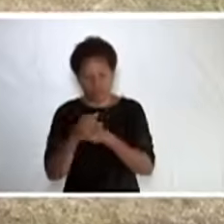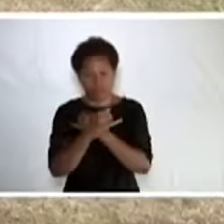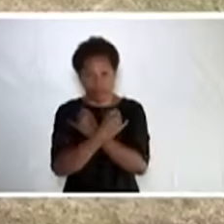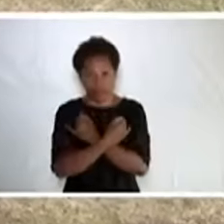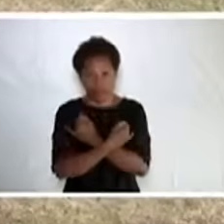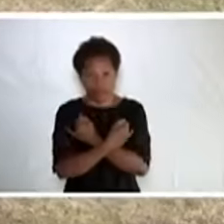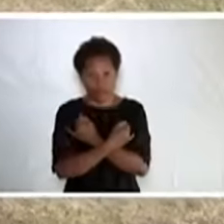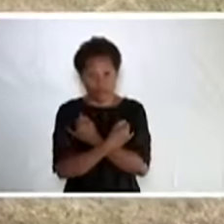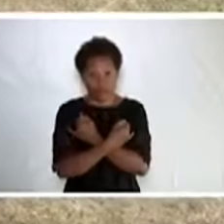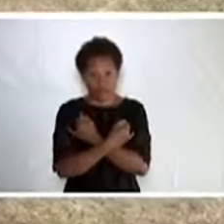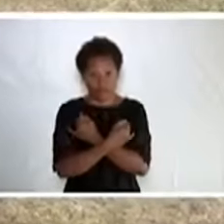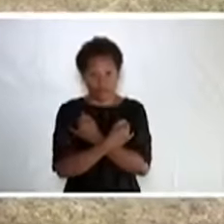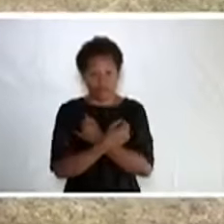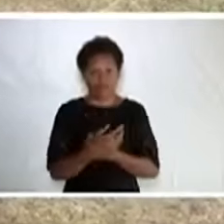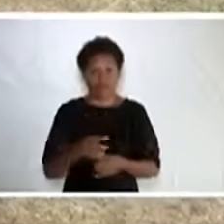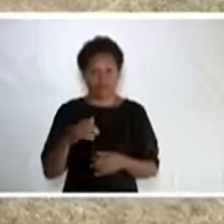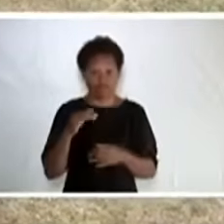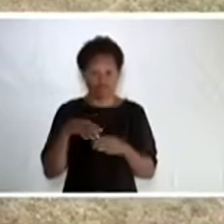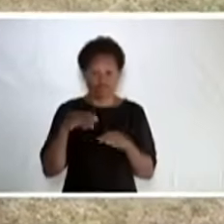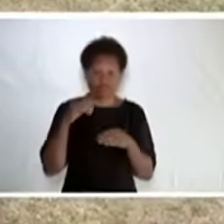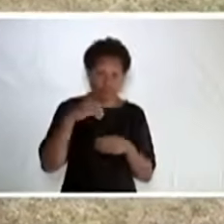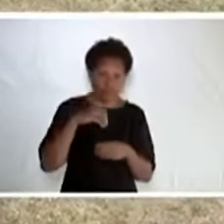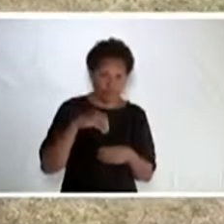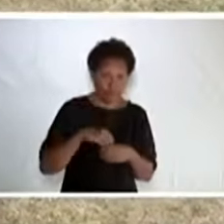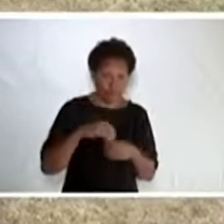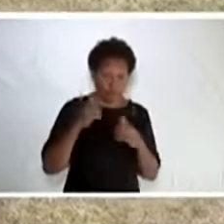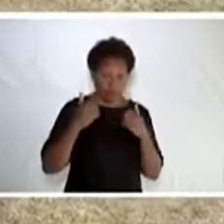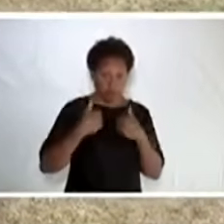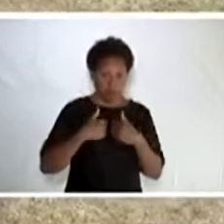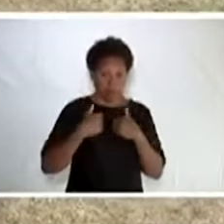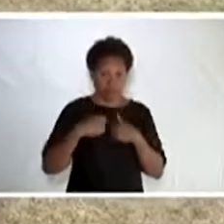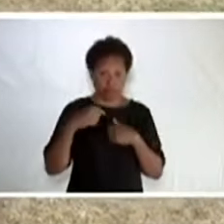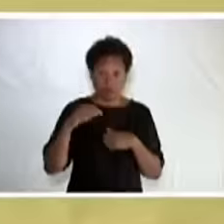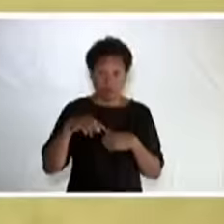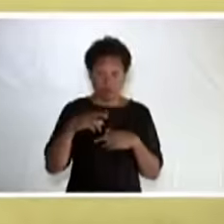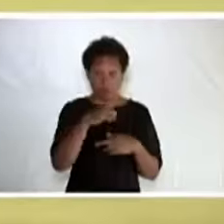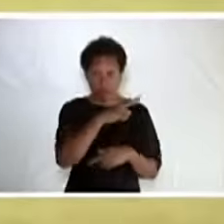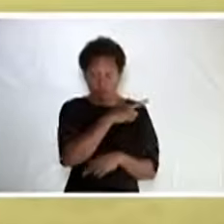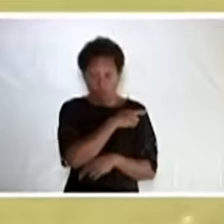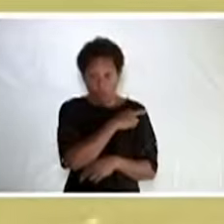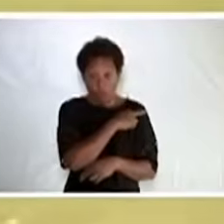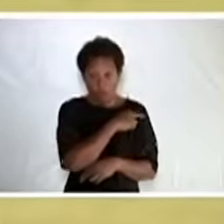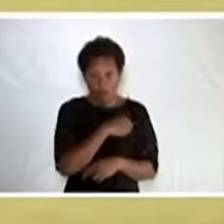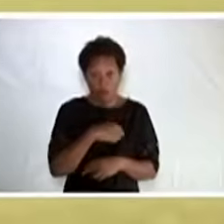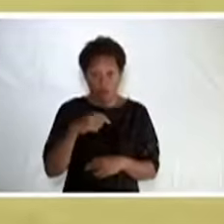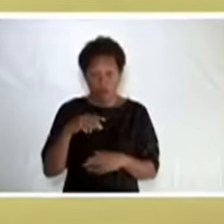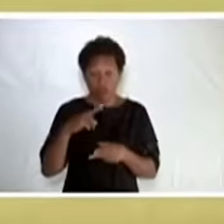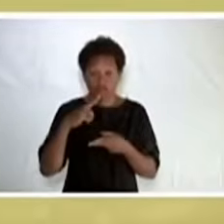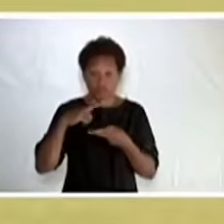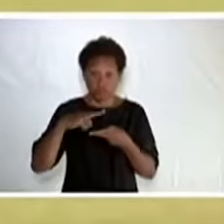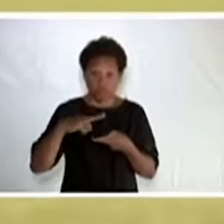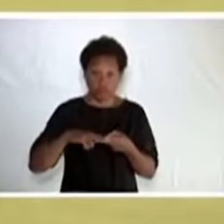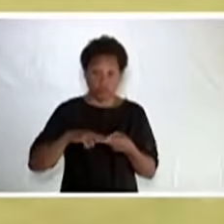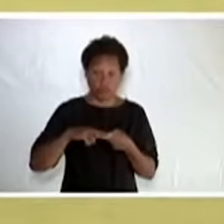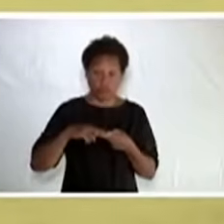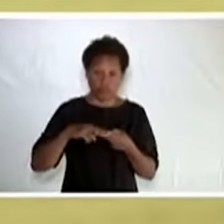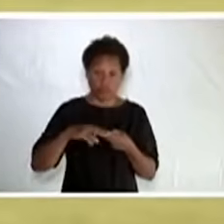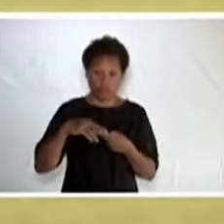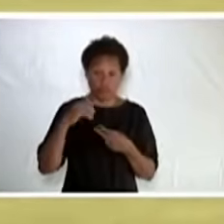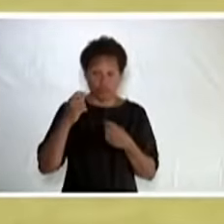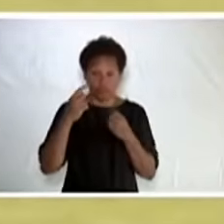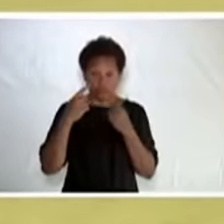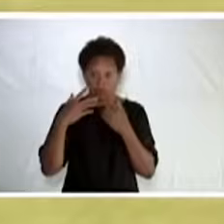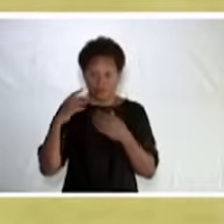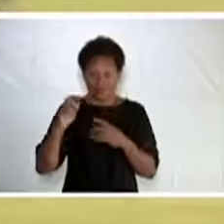historical achievement, having evolved from the practical battlefield role in rallying point and the unit maker into symbols